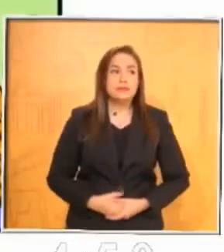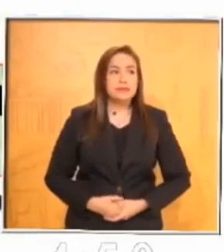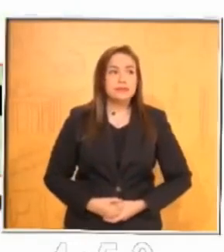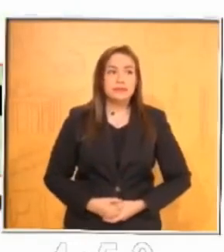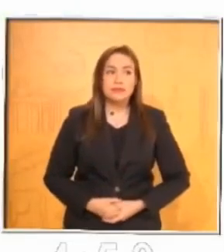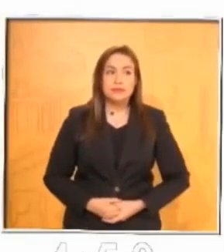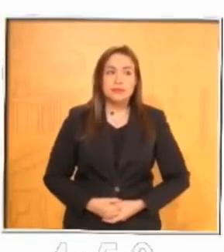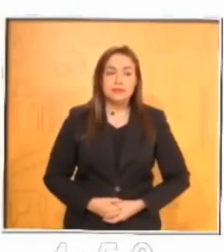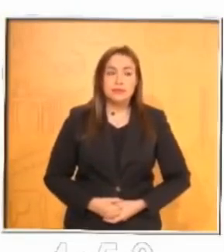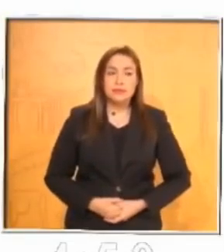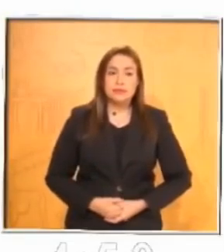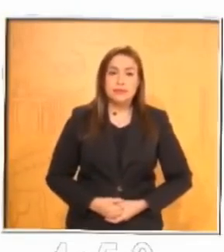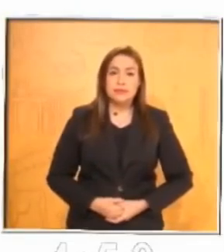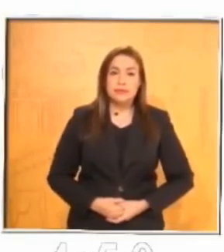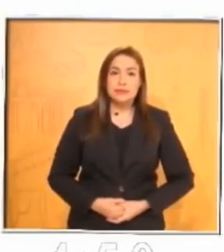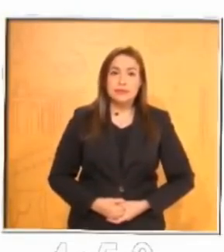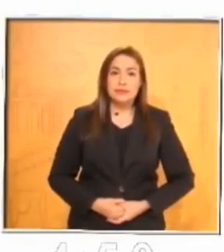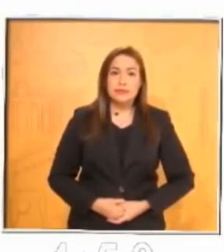And